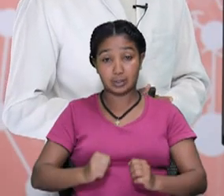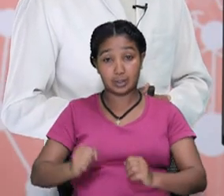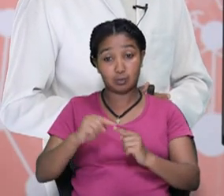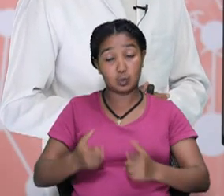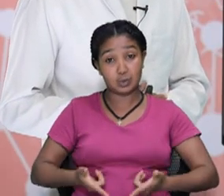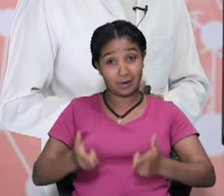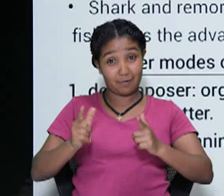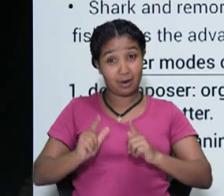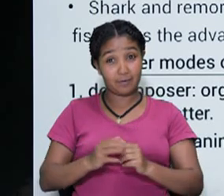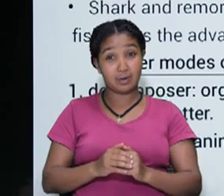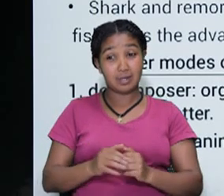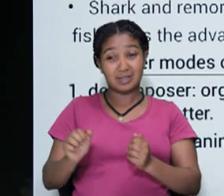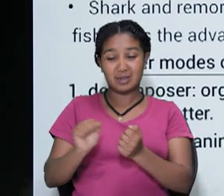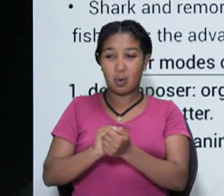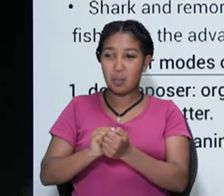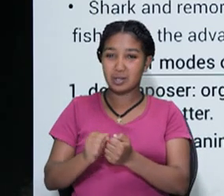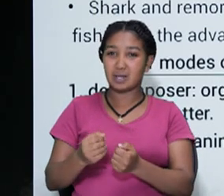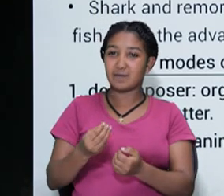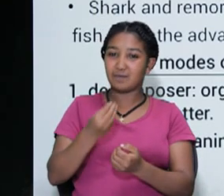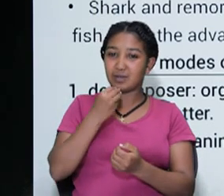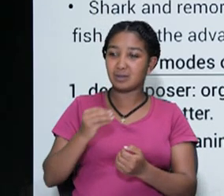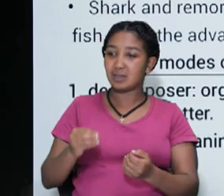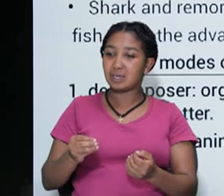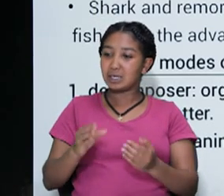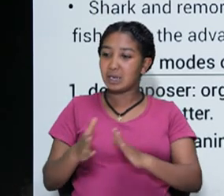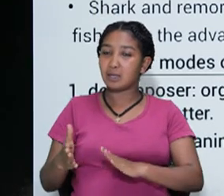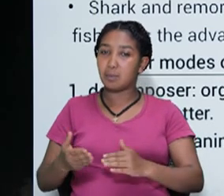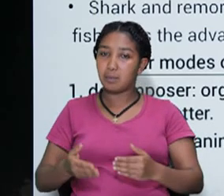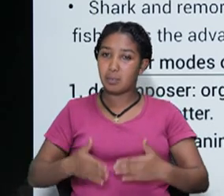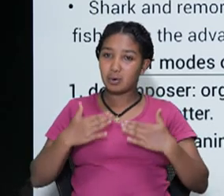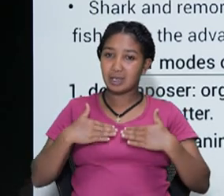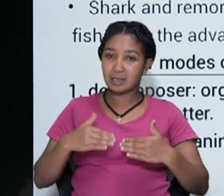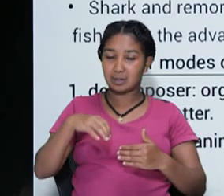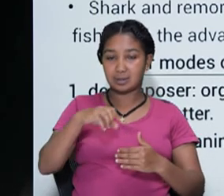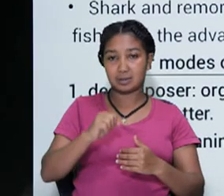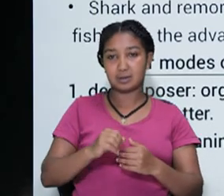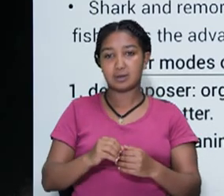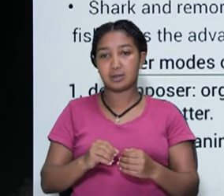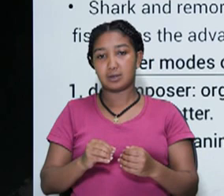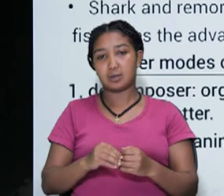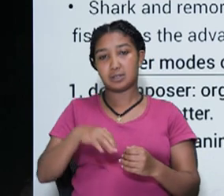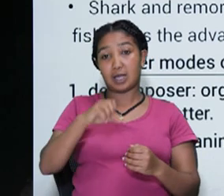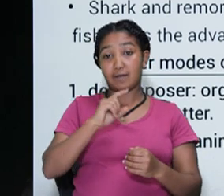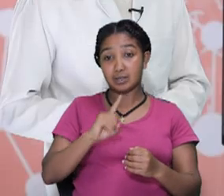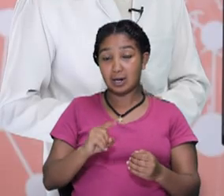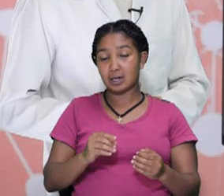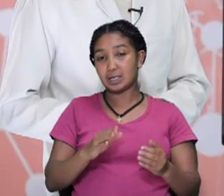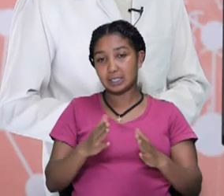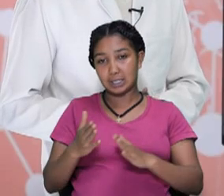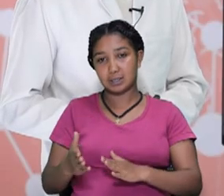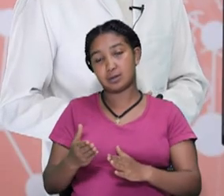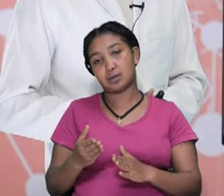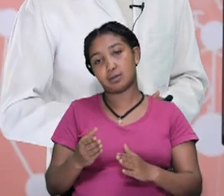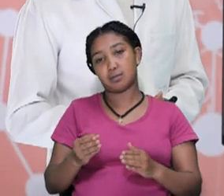survive, decomposers are feed on dead body, and the scavengers also feed on dead matter or